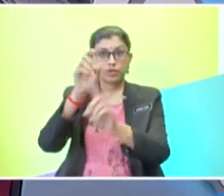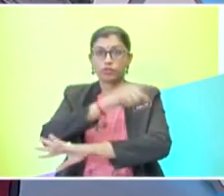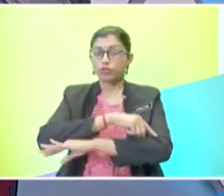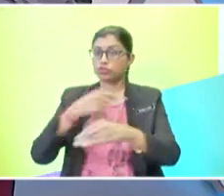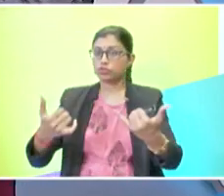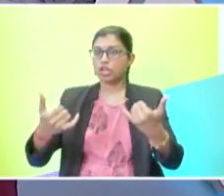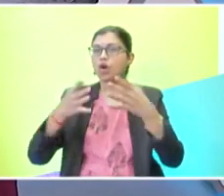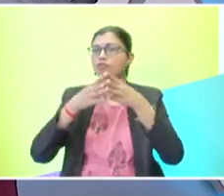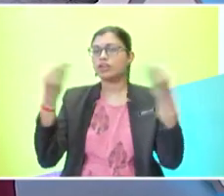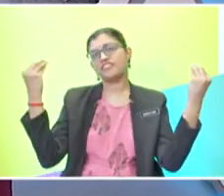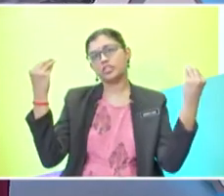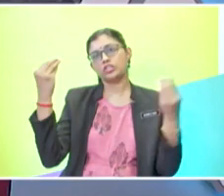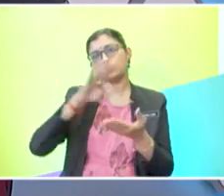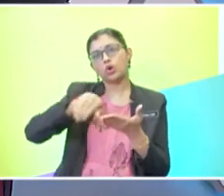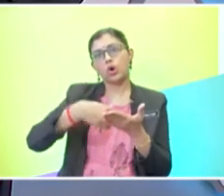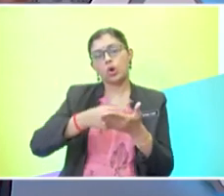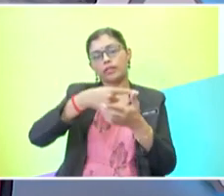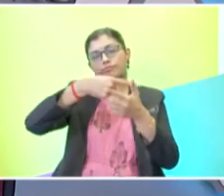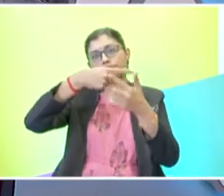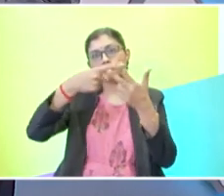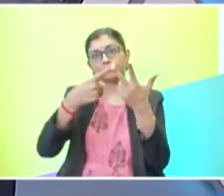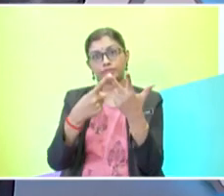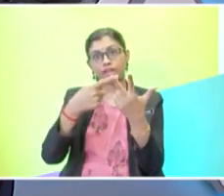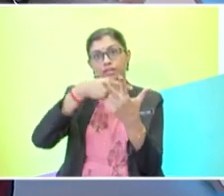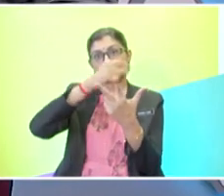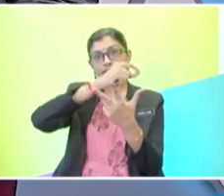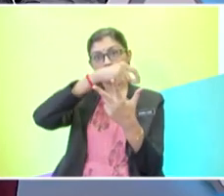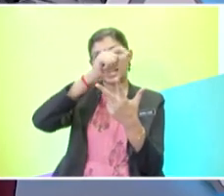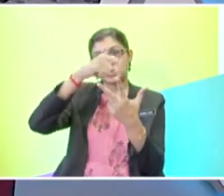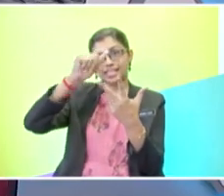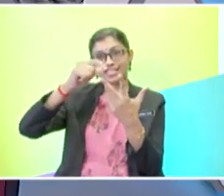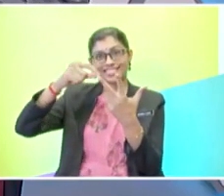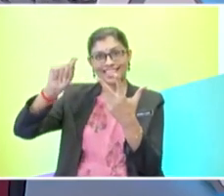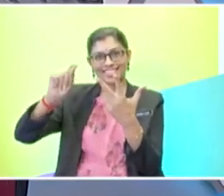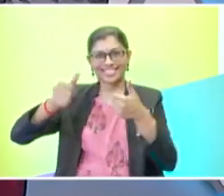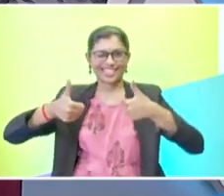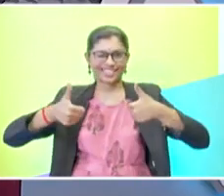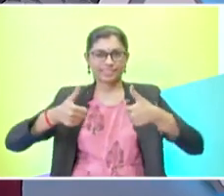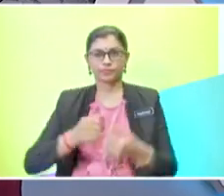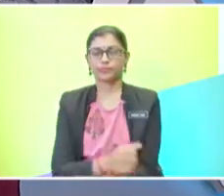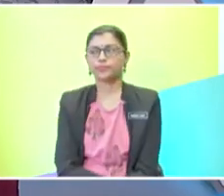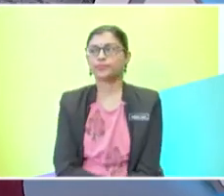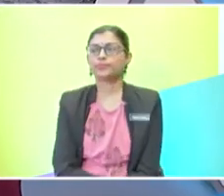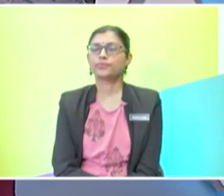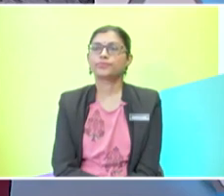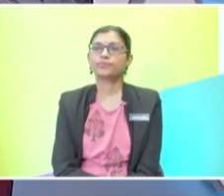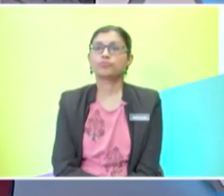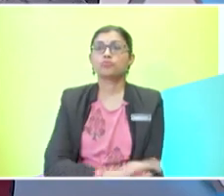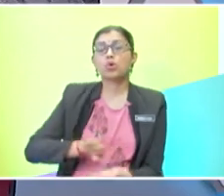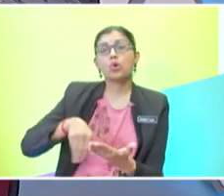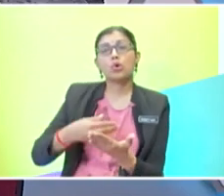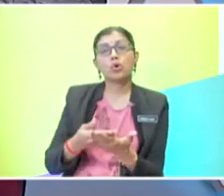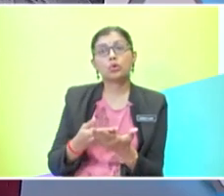we have successfully covered all the learning focus that we mentioned earlier just now. Yeah, that's right. What about the overall performance of our pupils